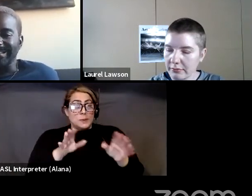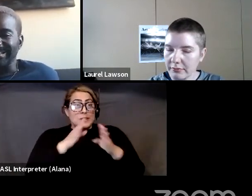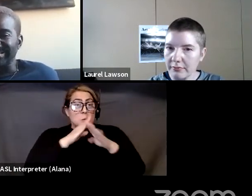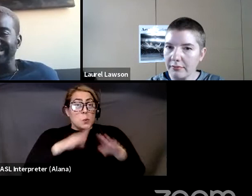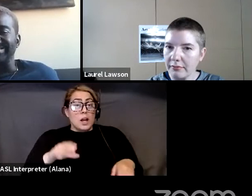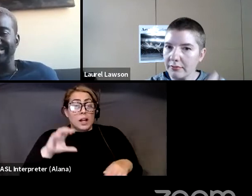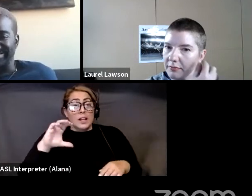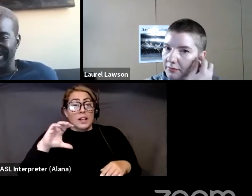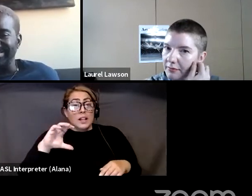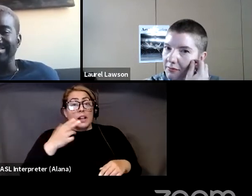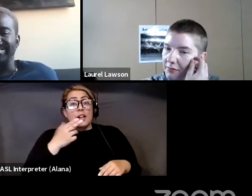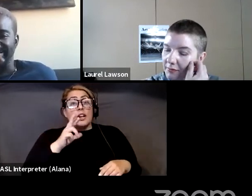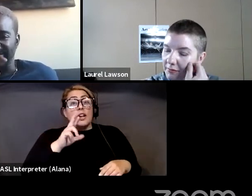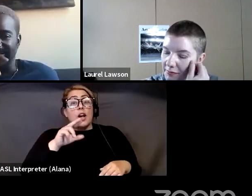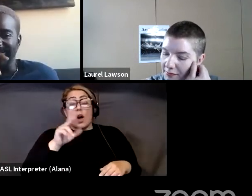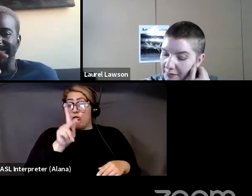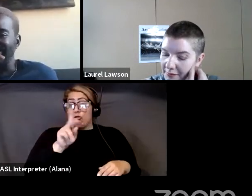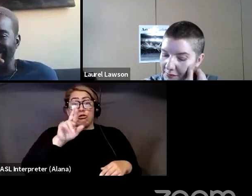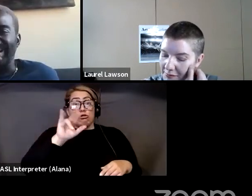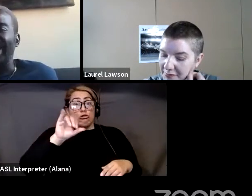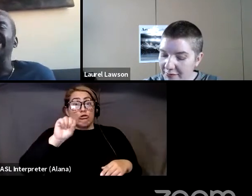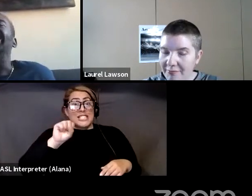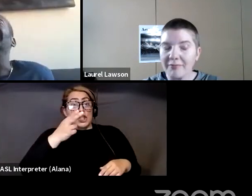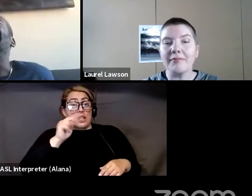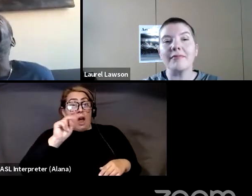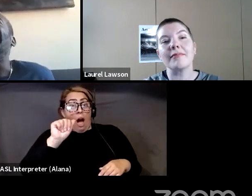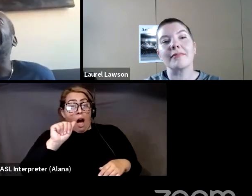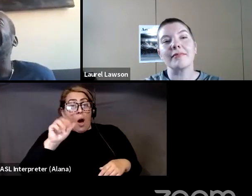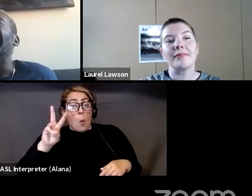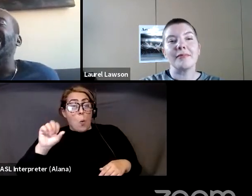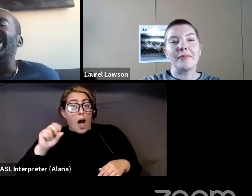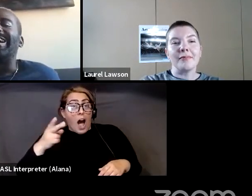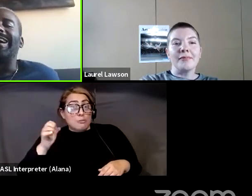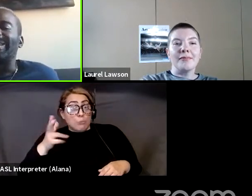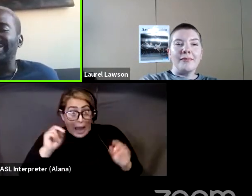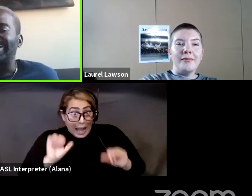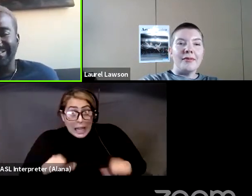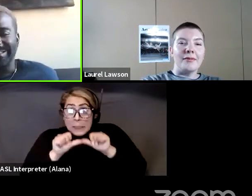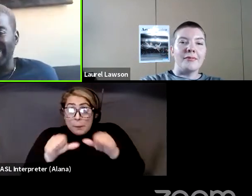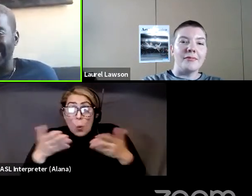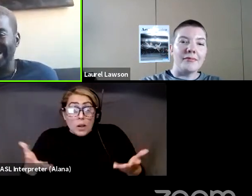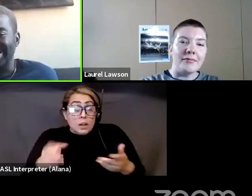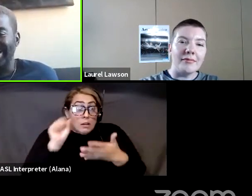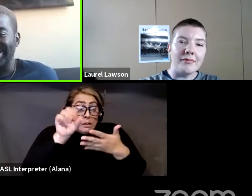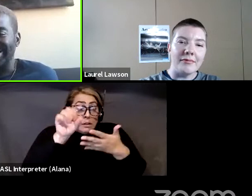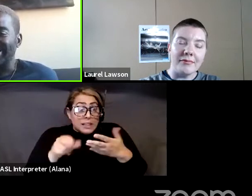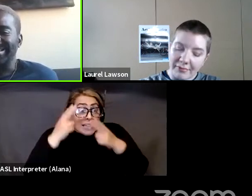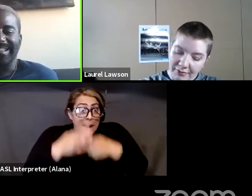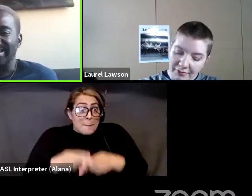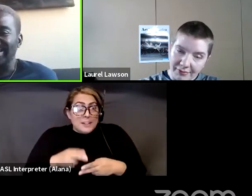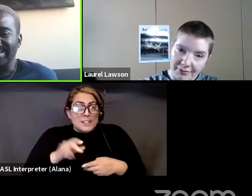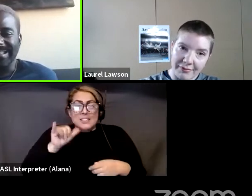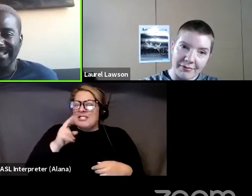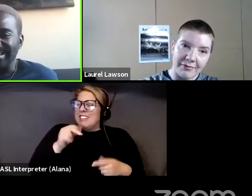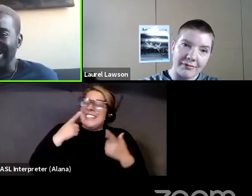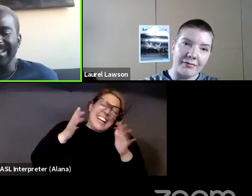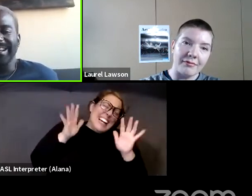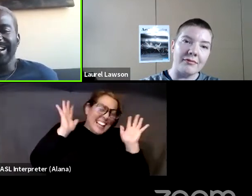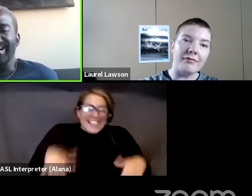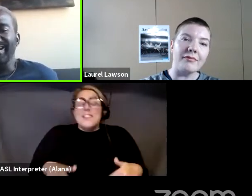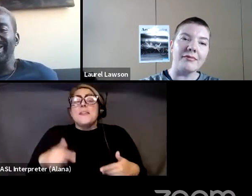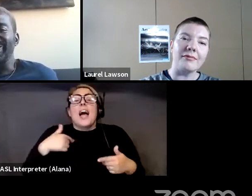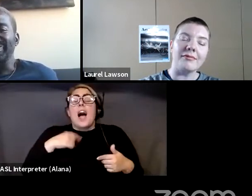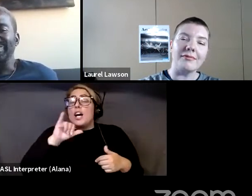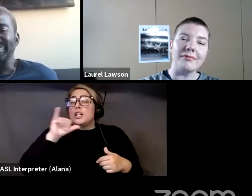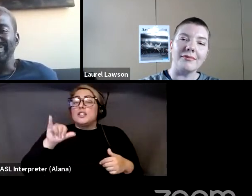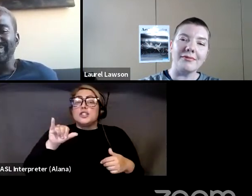Krishna Washburn. I'm sorry, I can keep it with Krishna Washburn. I'll call into the space Drusilla Hughes.